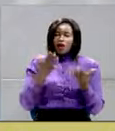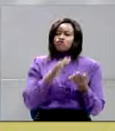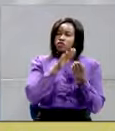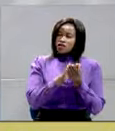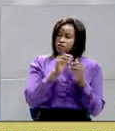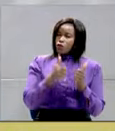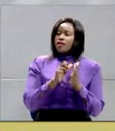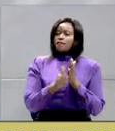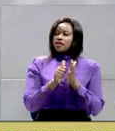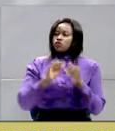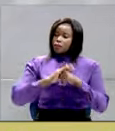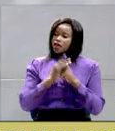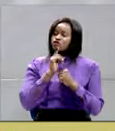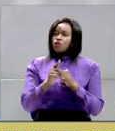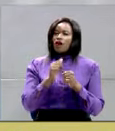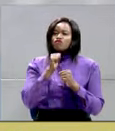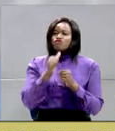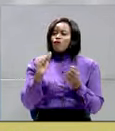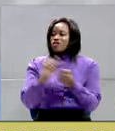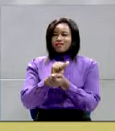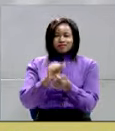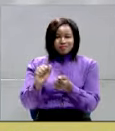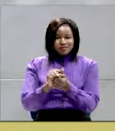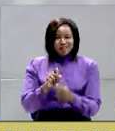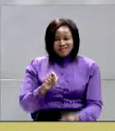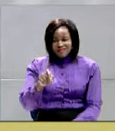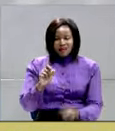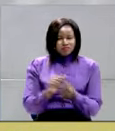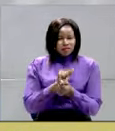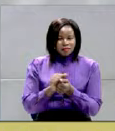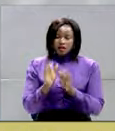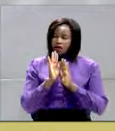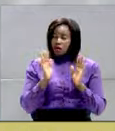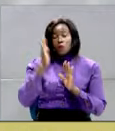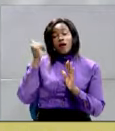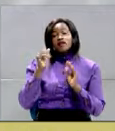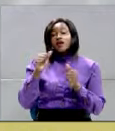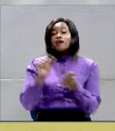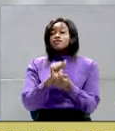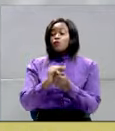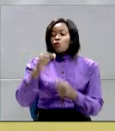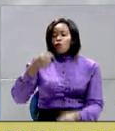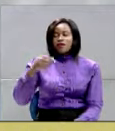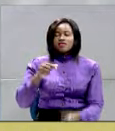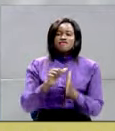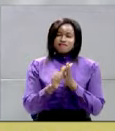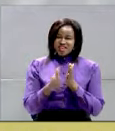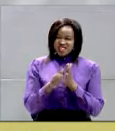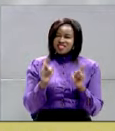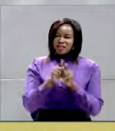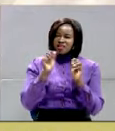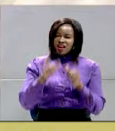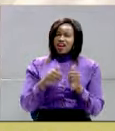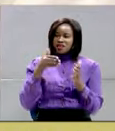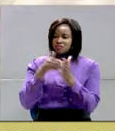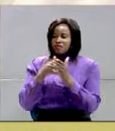that their produce is free from aflatoxins that affect the quality of maize and are also hazardous to people's